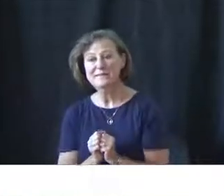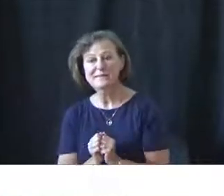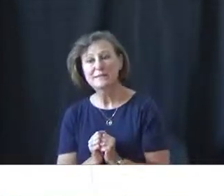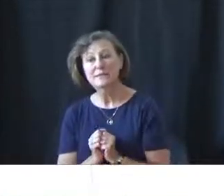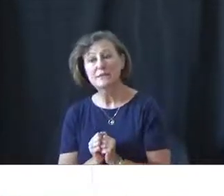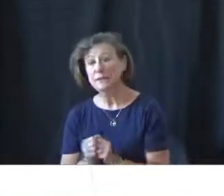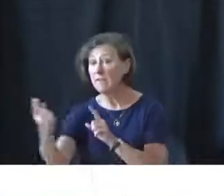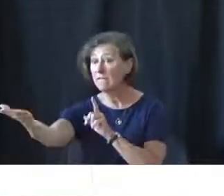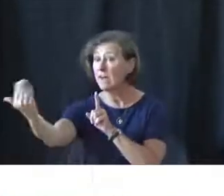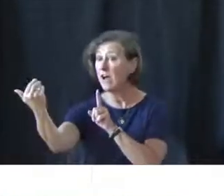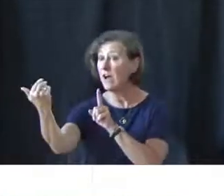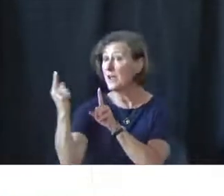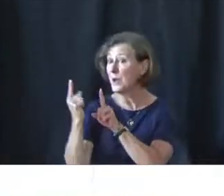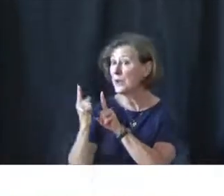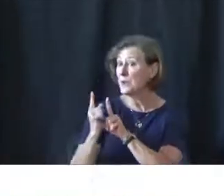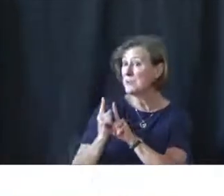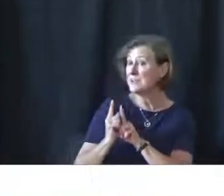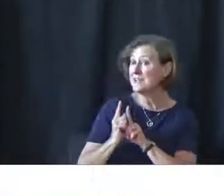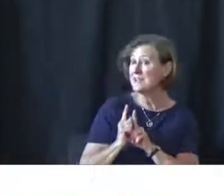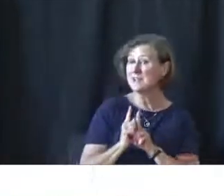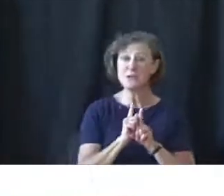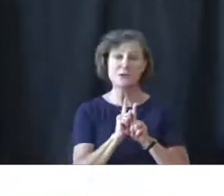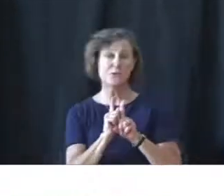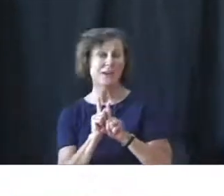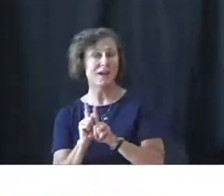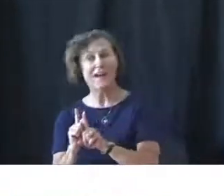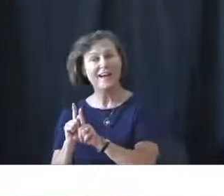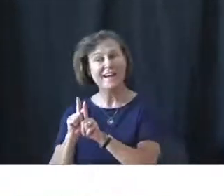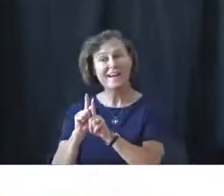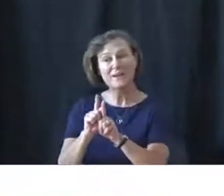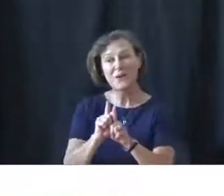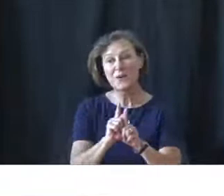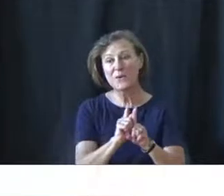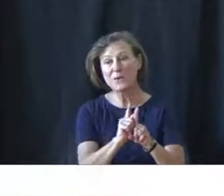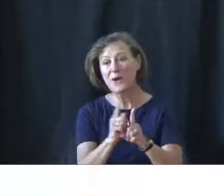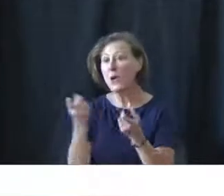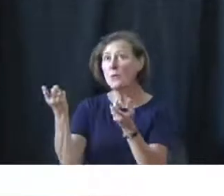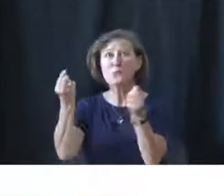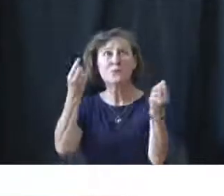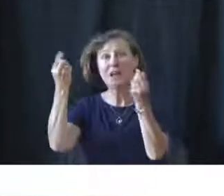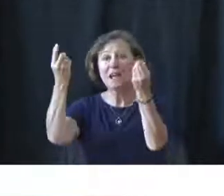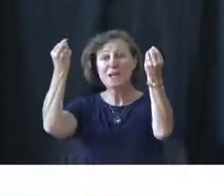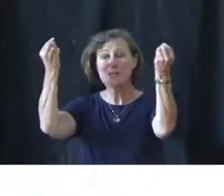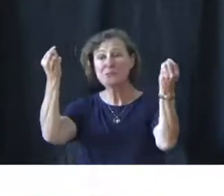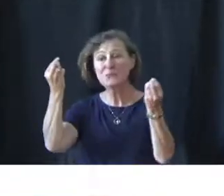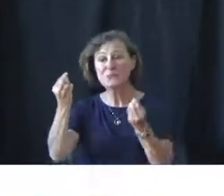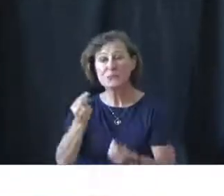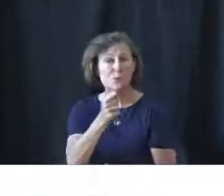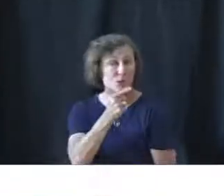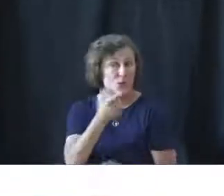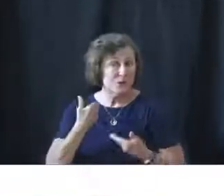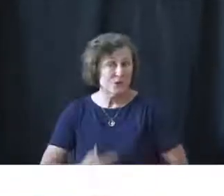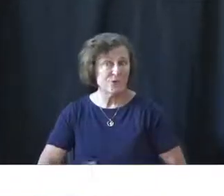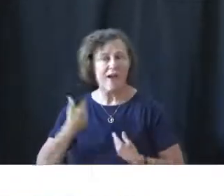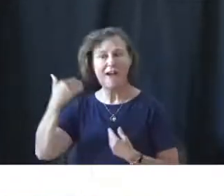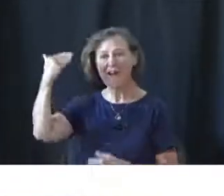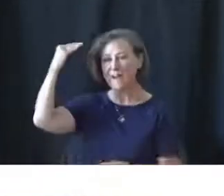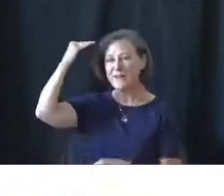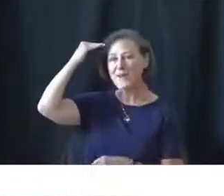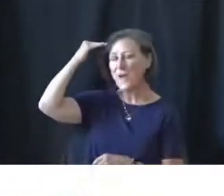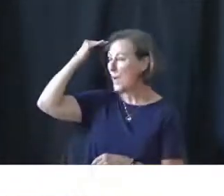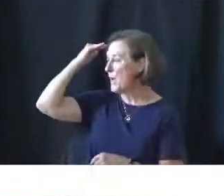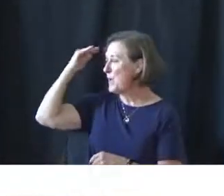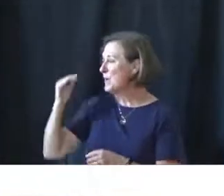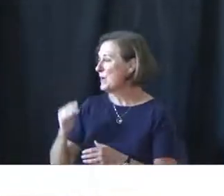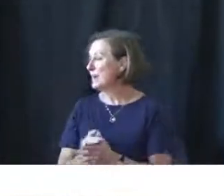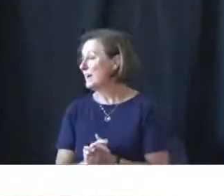around. Follow me where I go, what I do and who I